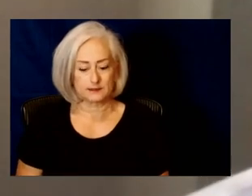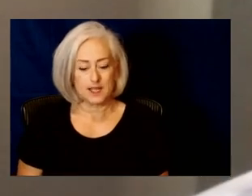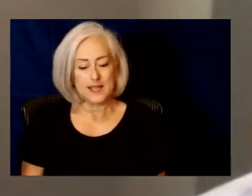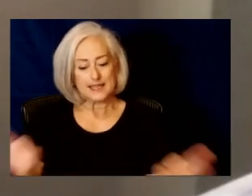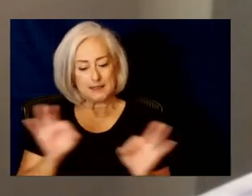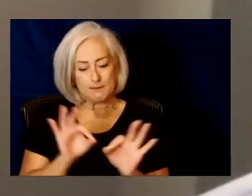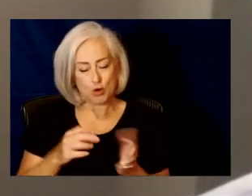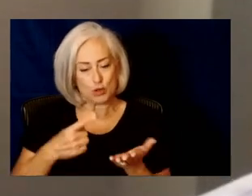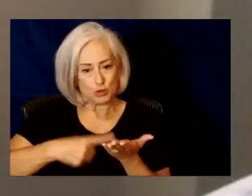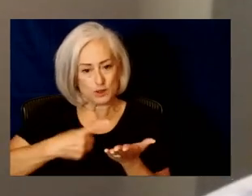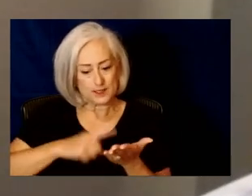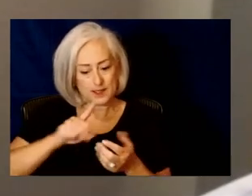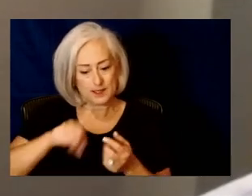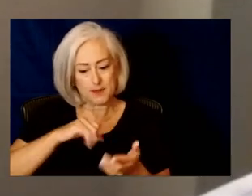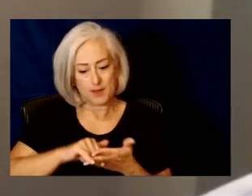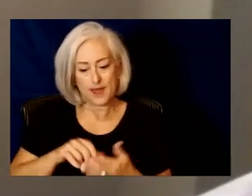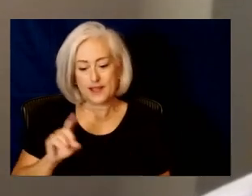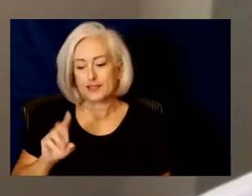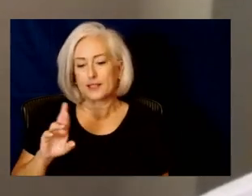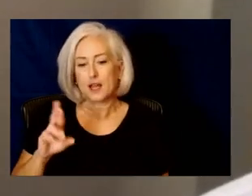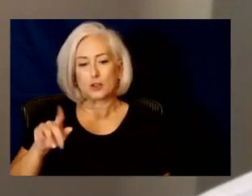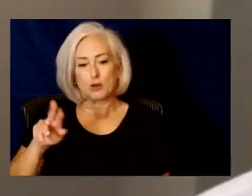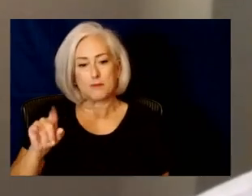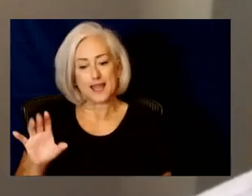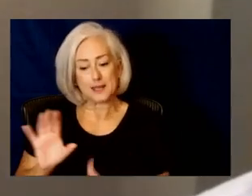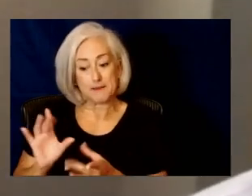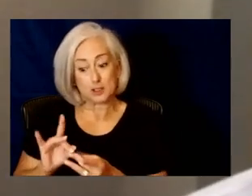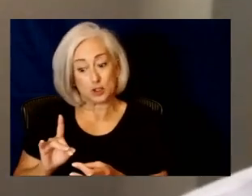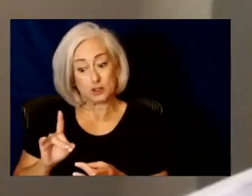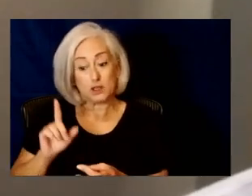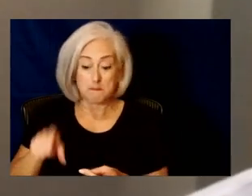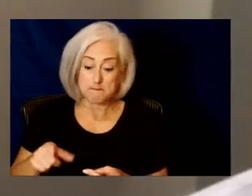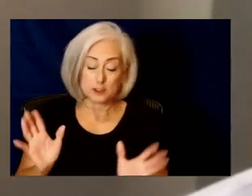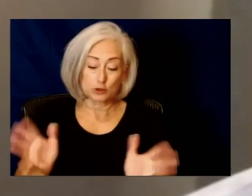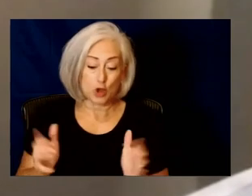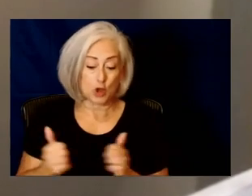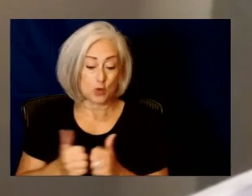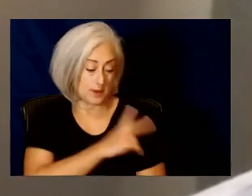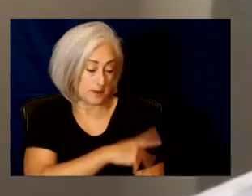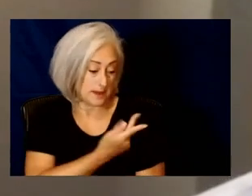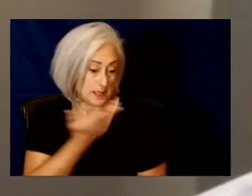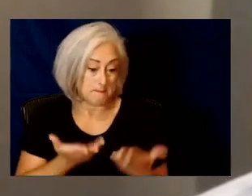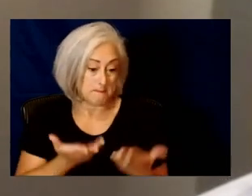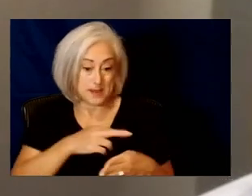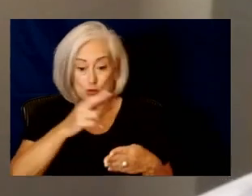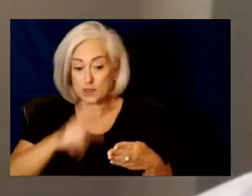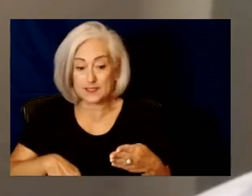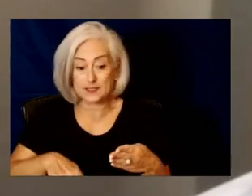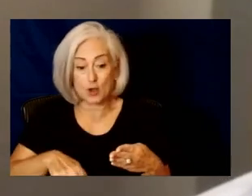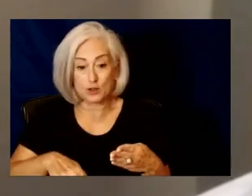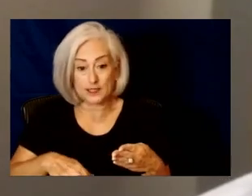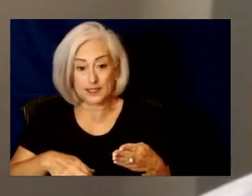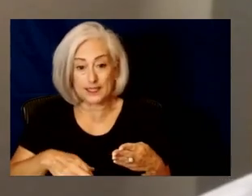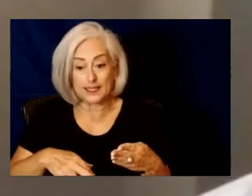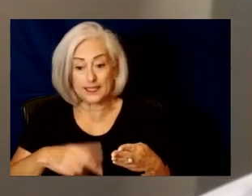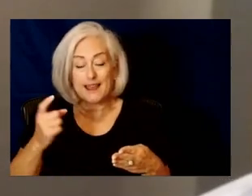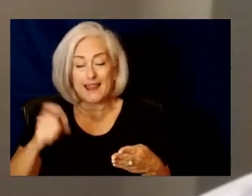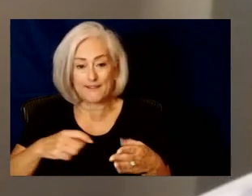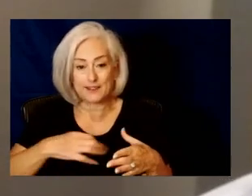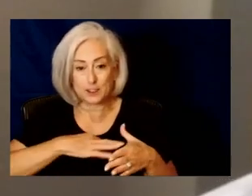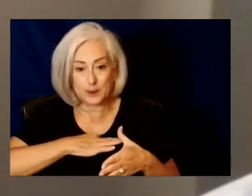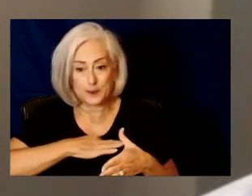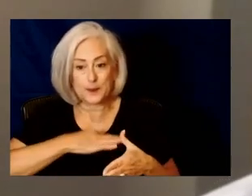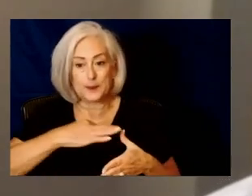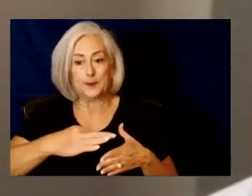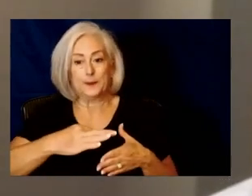about this, as Dr. Pike mentioned, to talk to our patients about the fact that it may result, you know, and potentially a biopsy of something that is